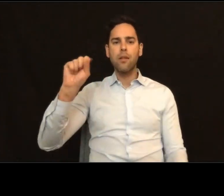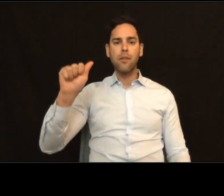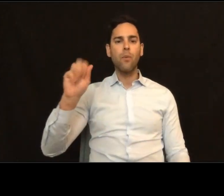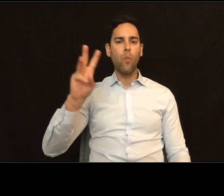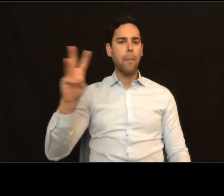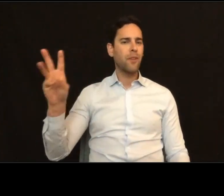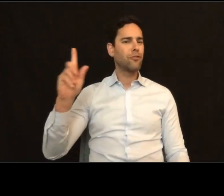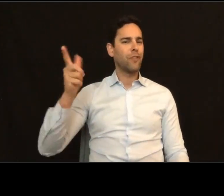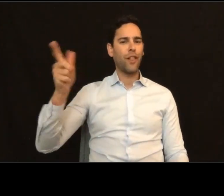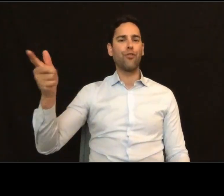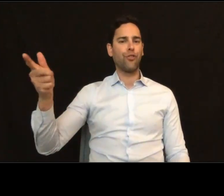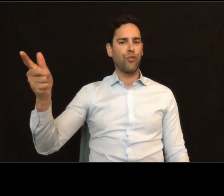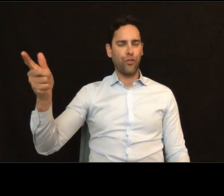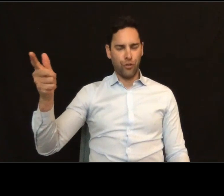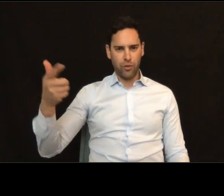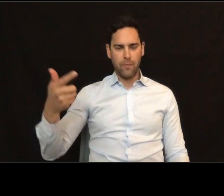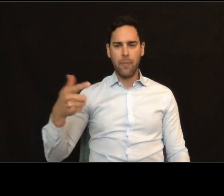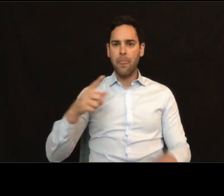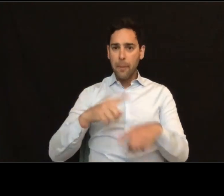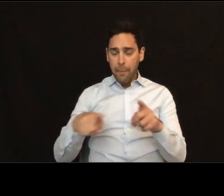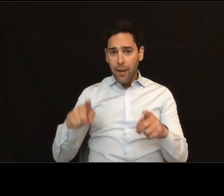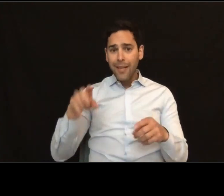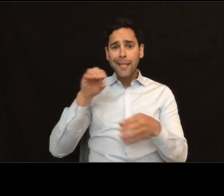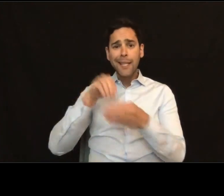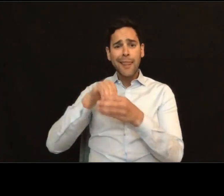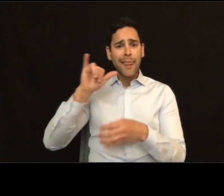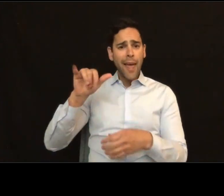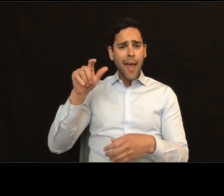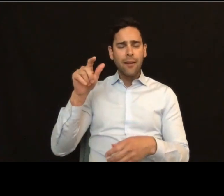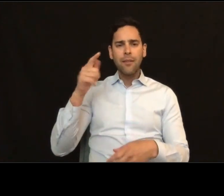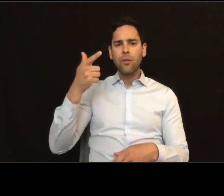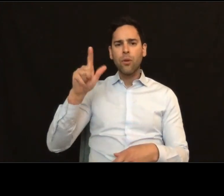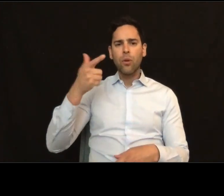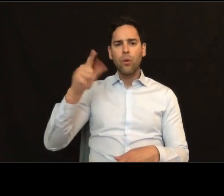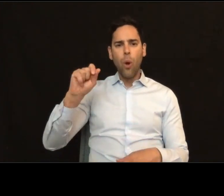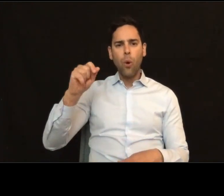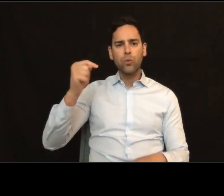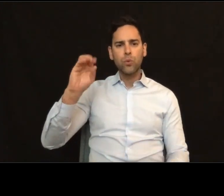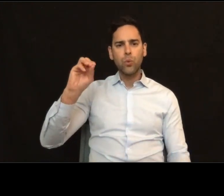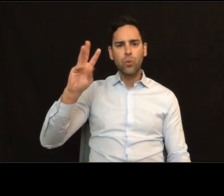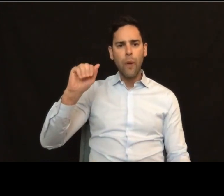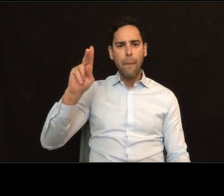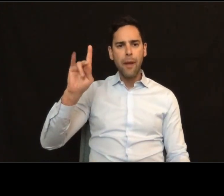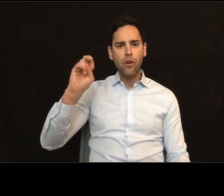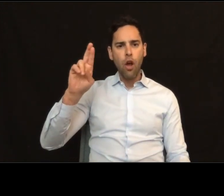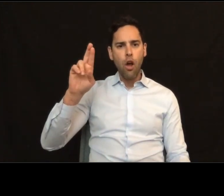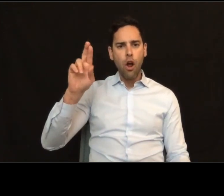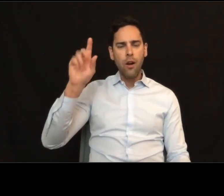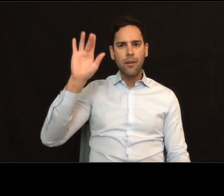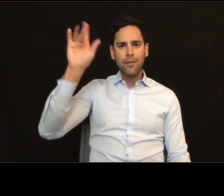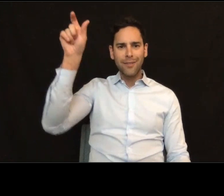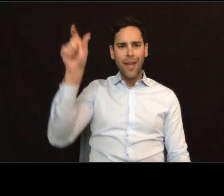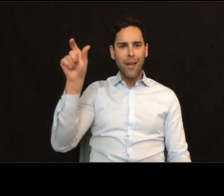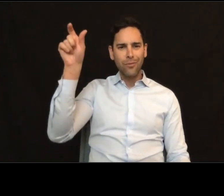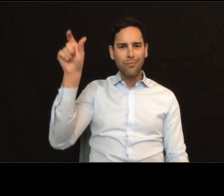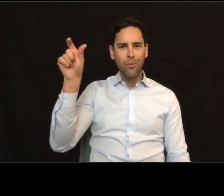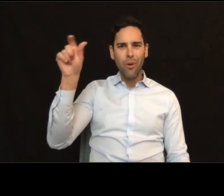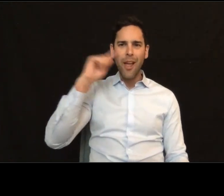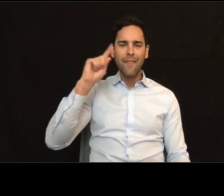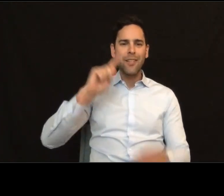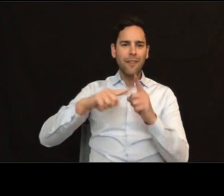handouts. But you should see a GoToWebinar dashboard. It will have audio instructions on it, which would have directed you